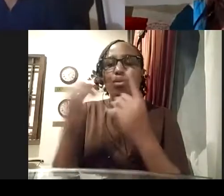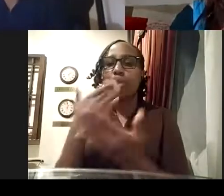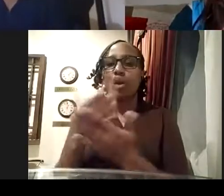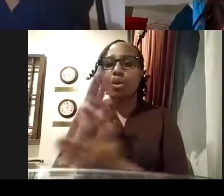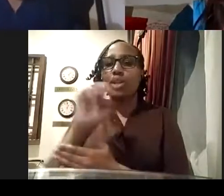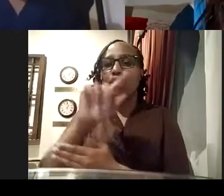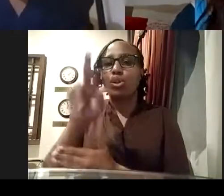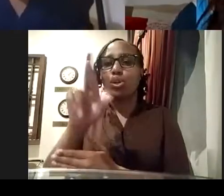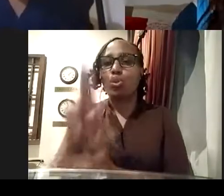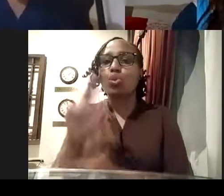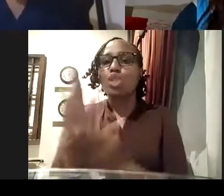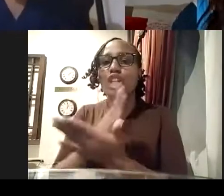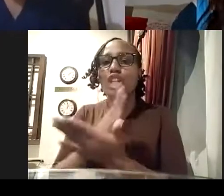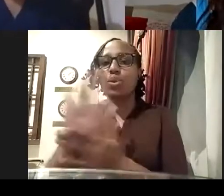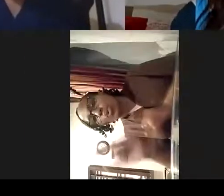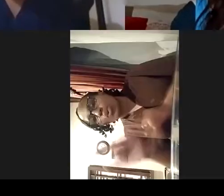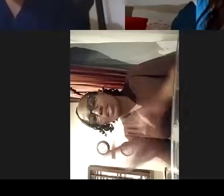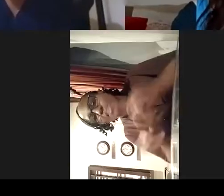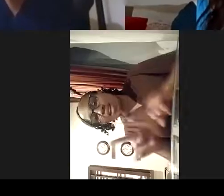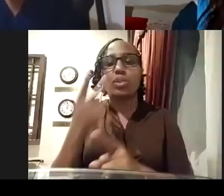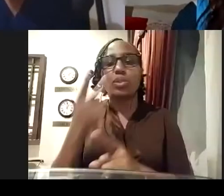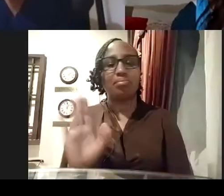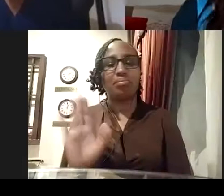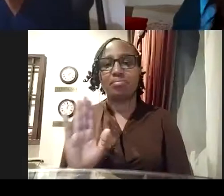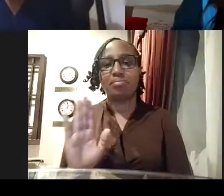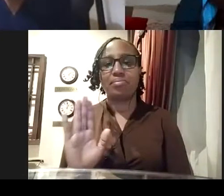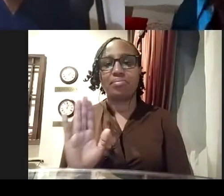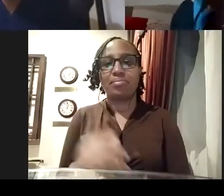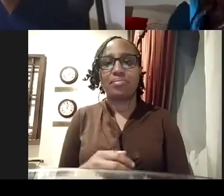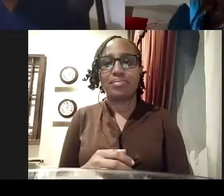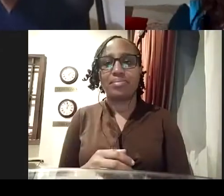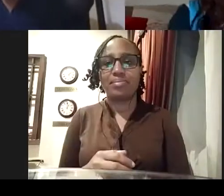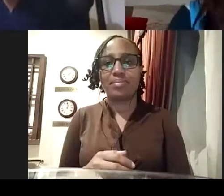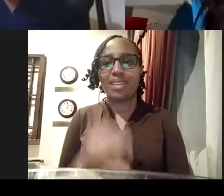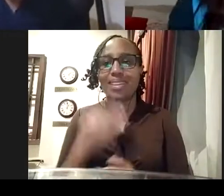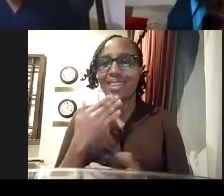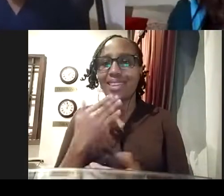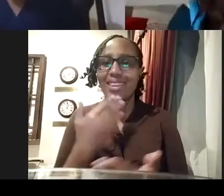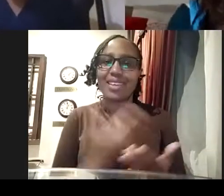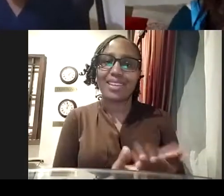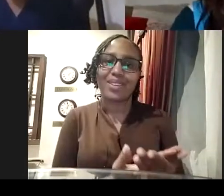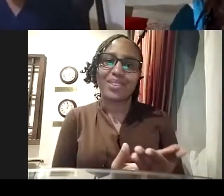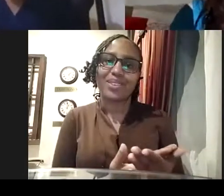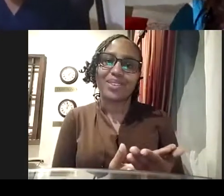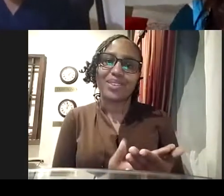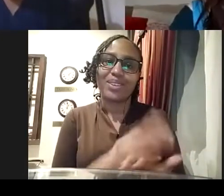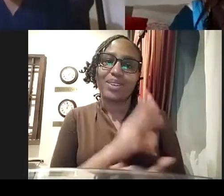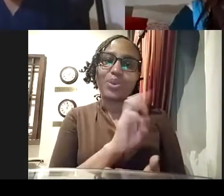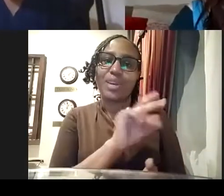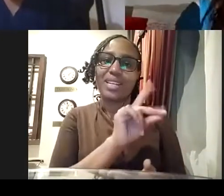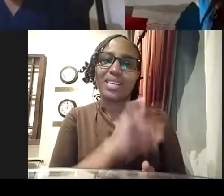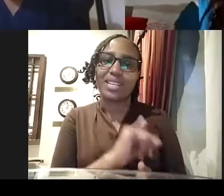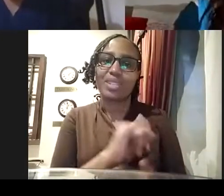with us. We don't take it for granted. And thank you, Wendy, for having this conversation with me.